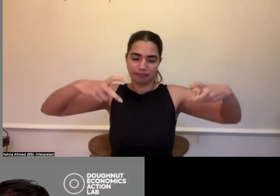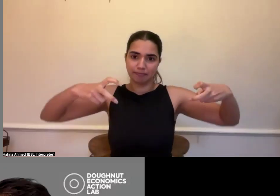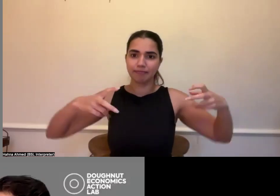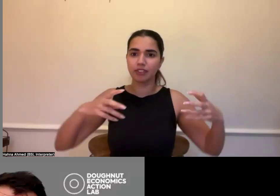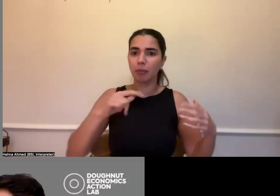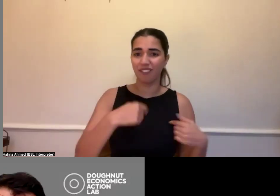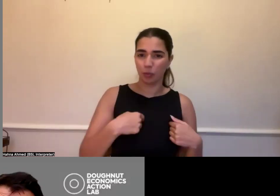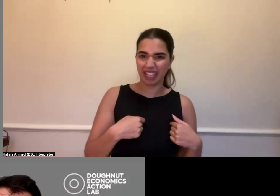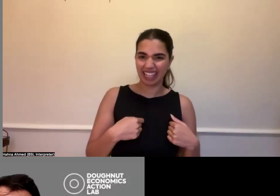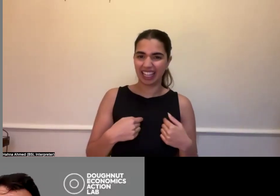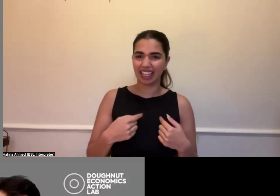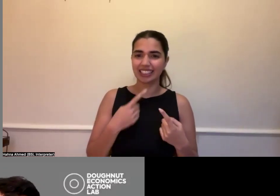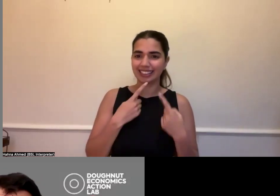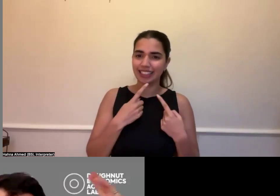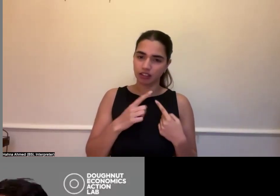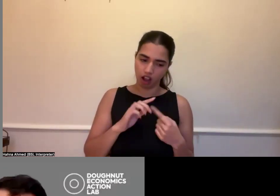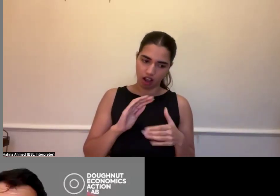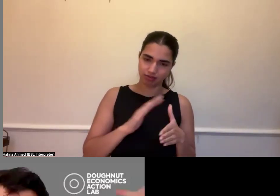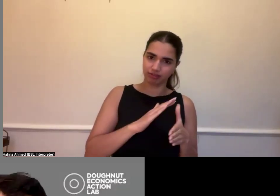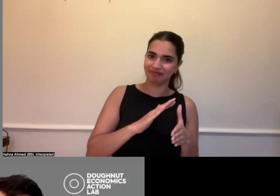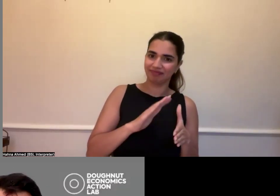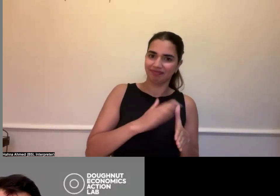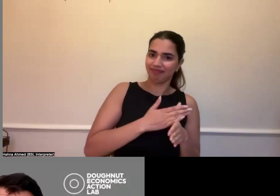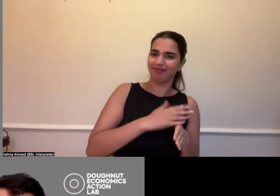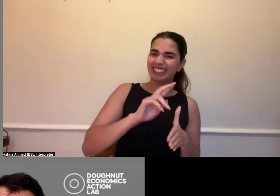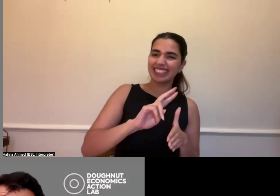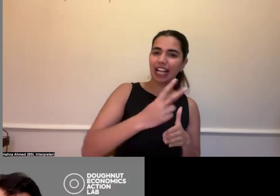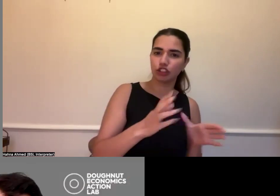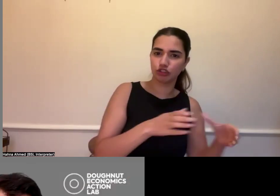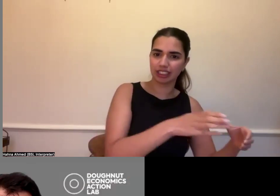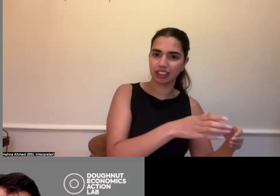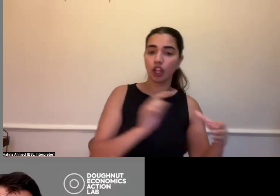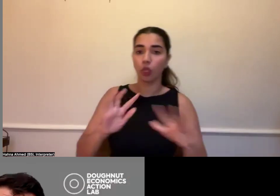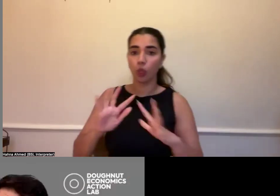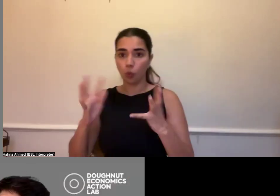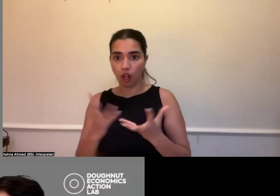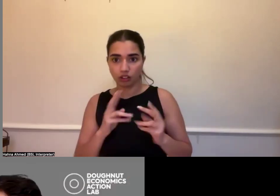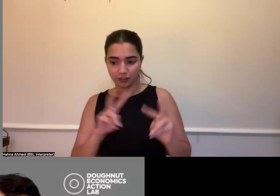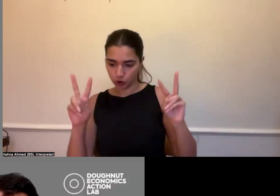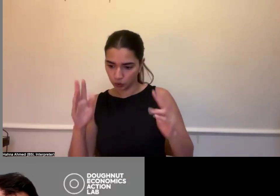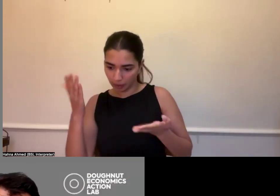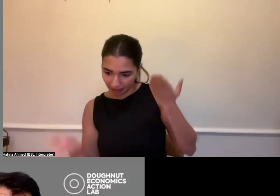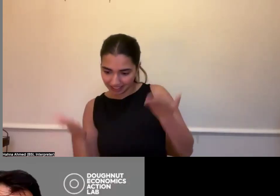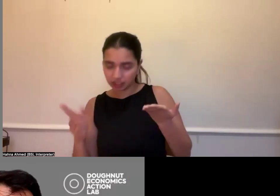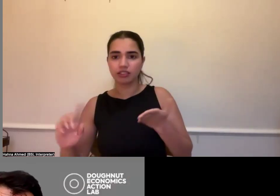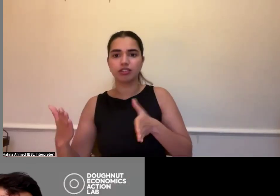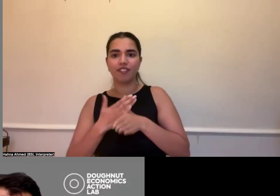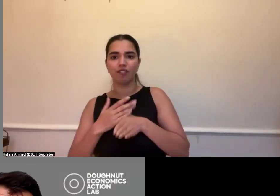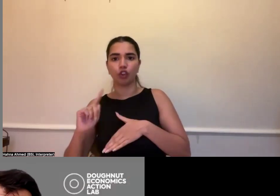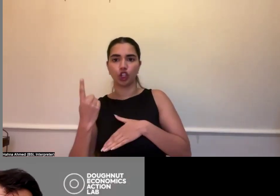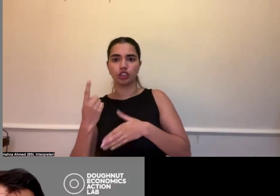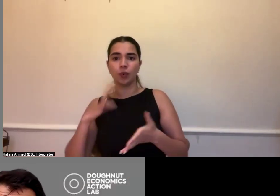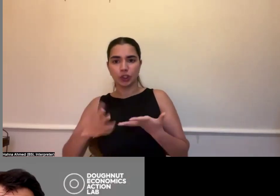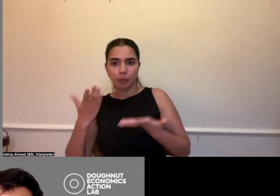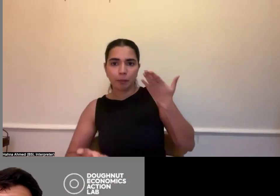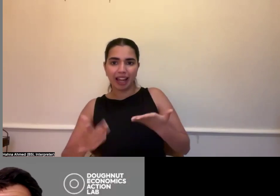to communicating the concept, the paradigm, the worldview that we need to be in balance with humanity and the rest